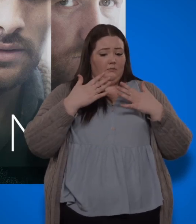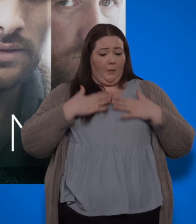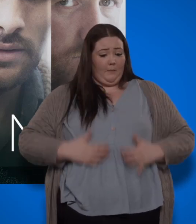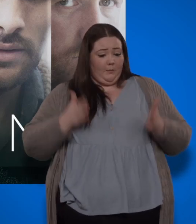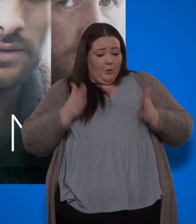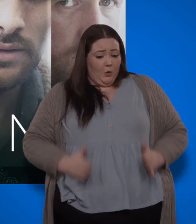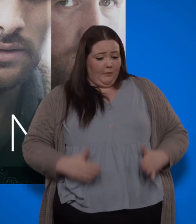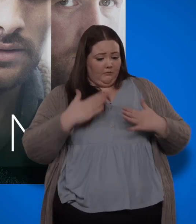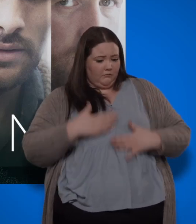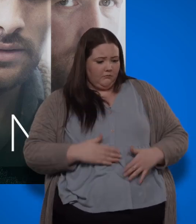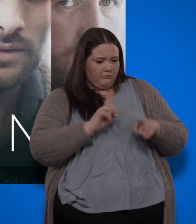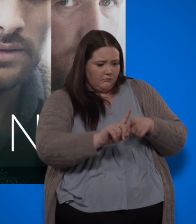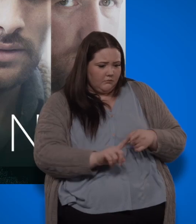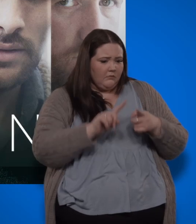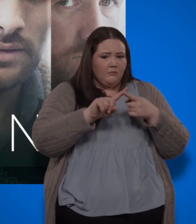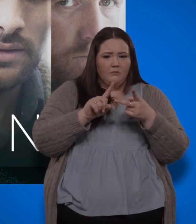biological humans,